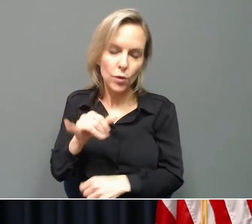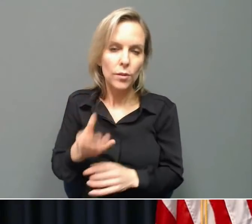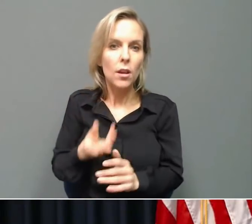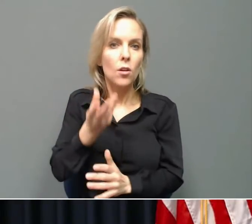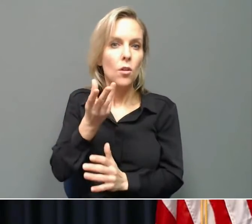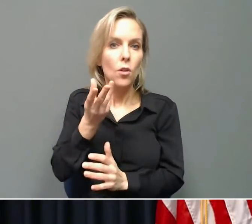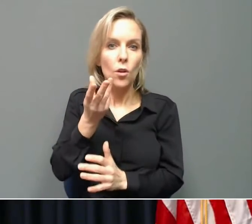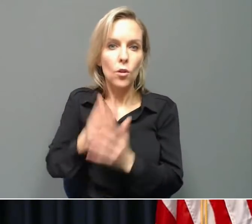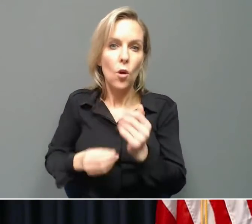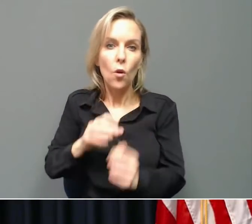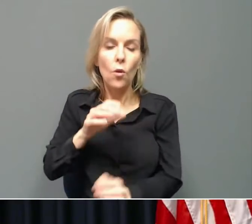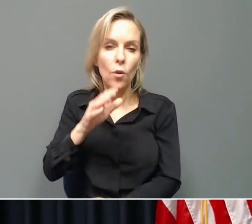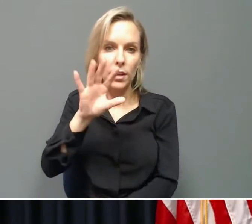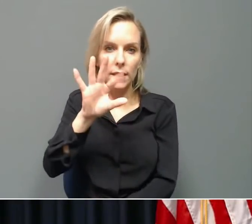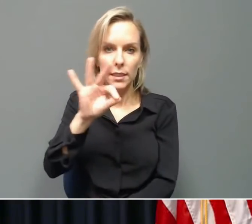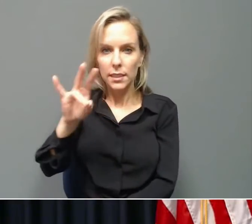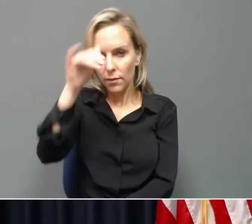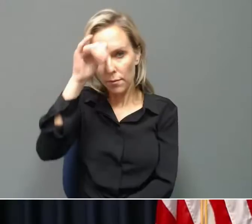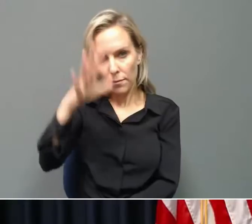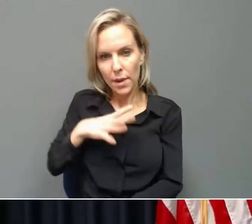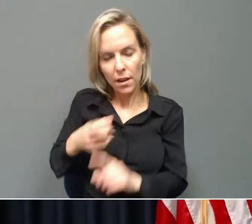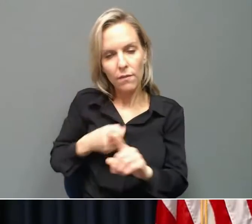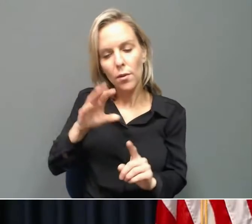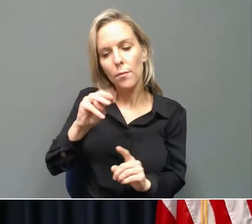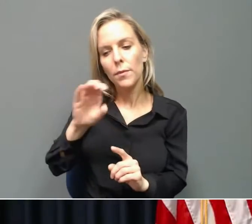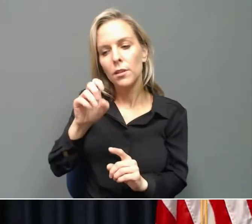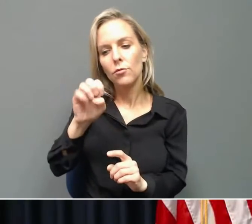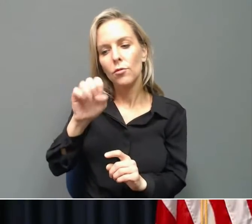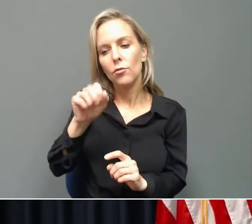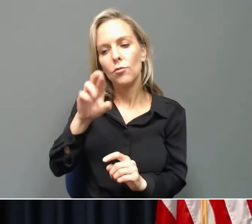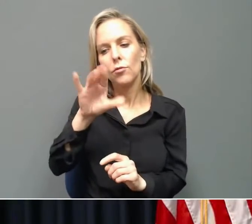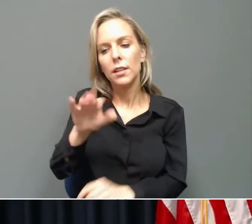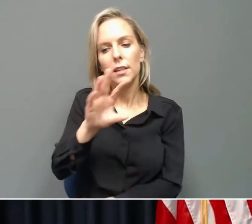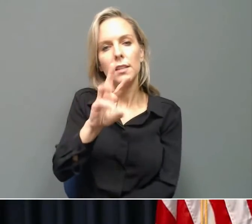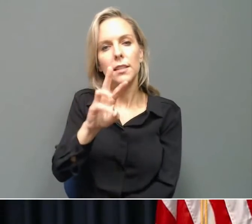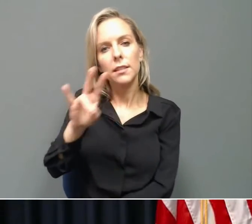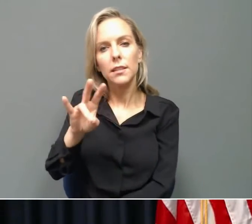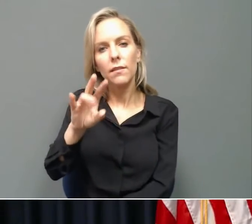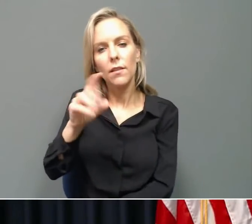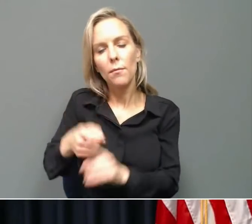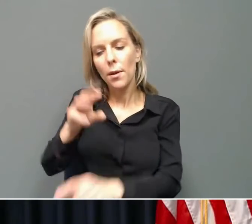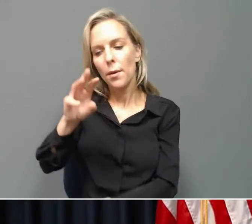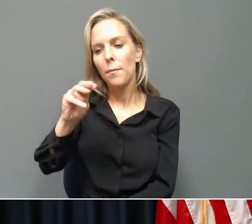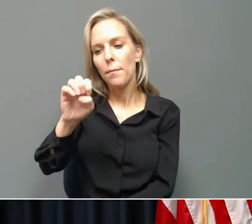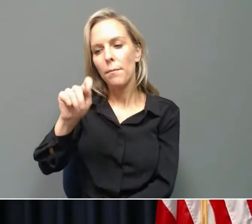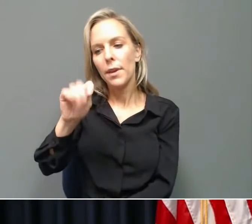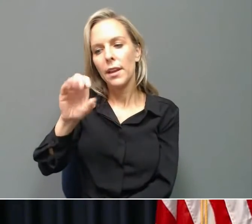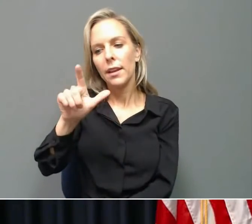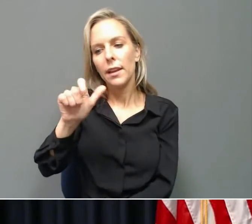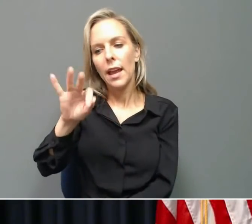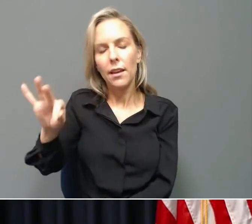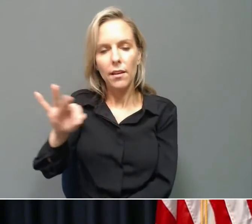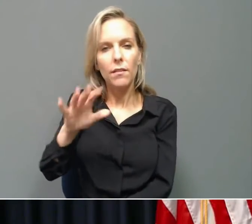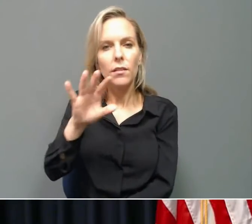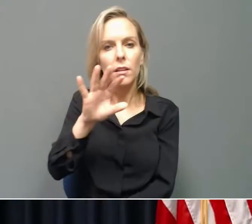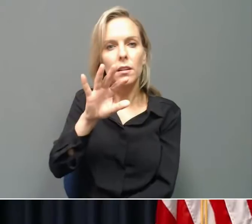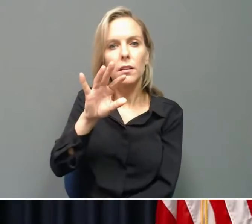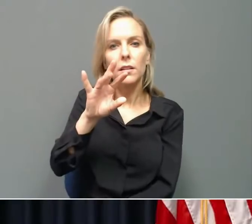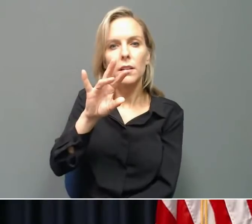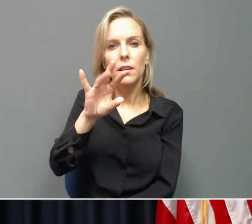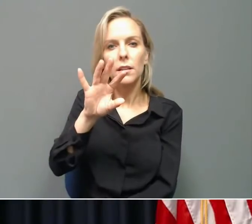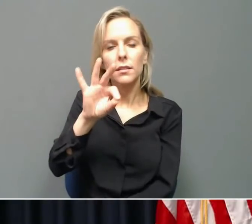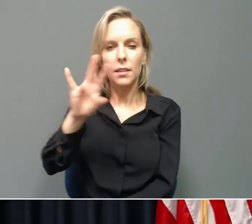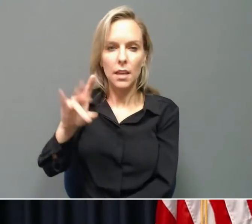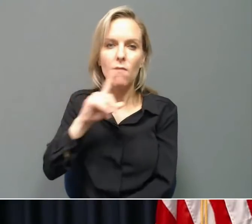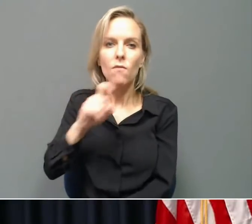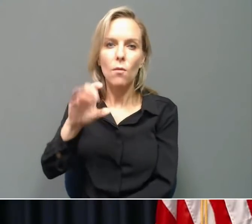a 97-year-old man from McCreary County, a 76-year-old woman from Metcalfe, a 98-year-old woman from Oldham,